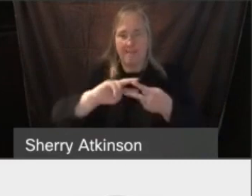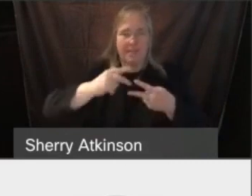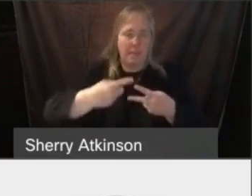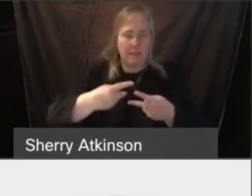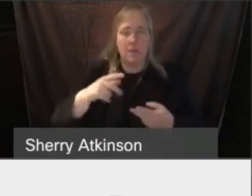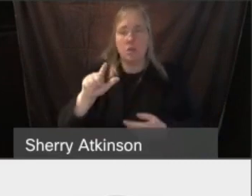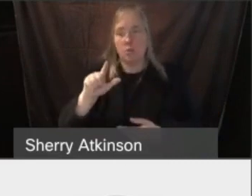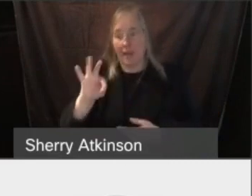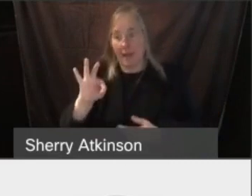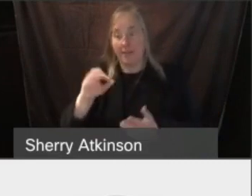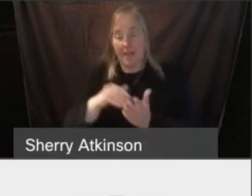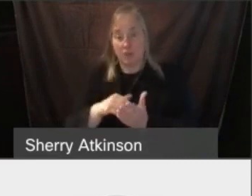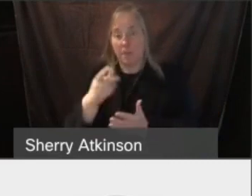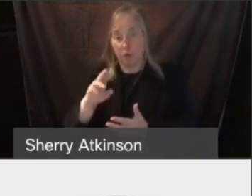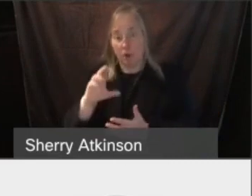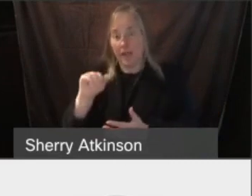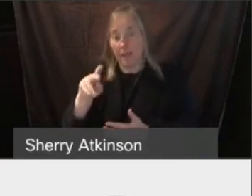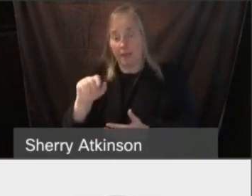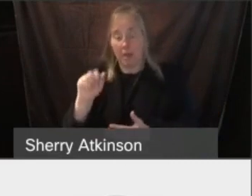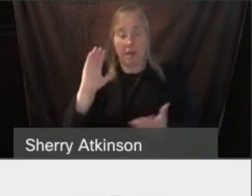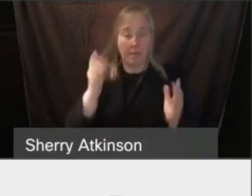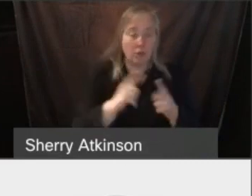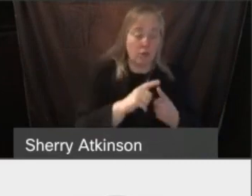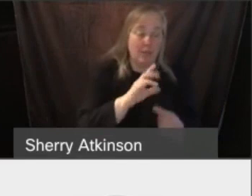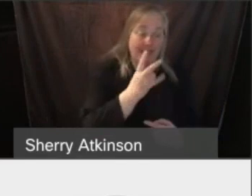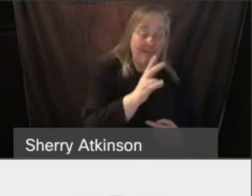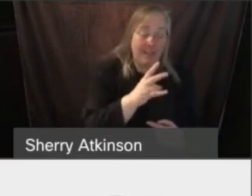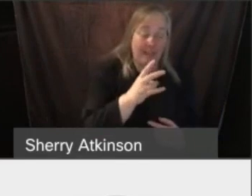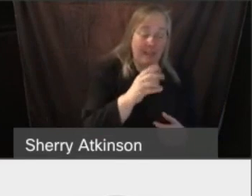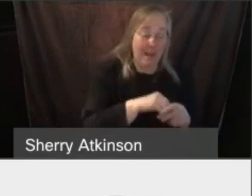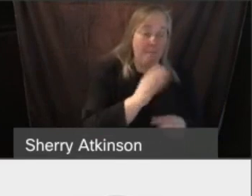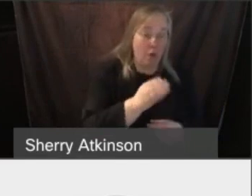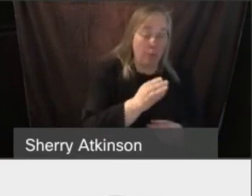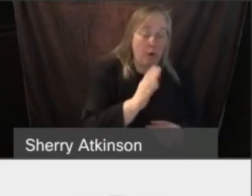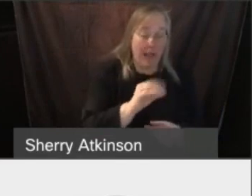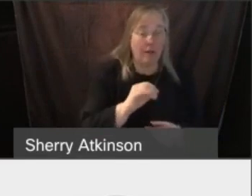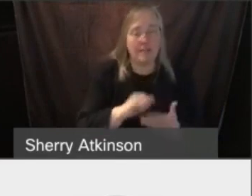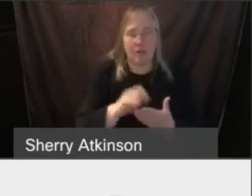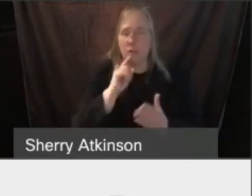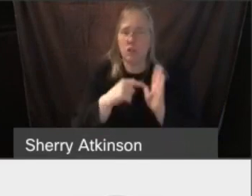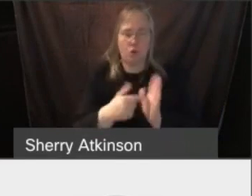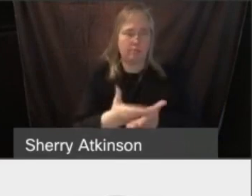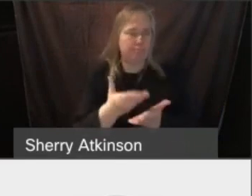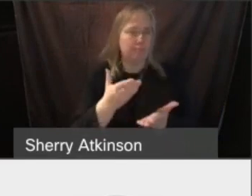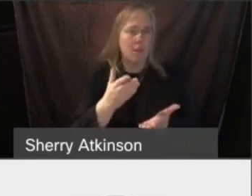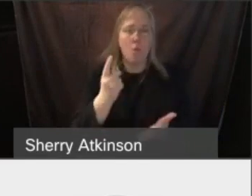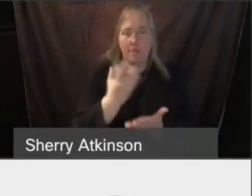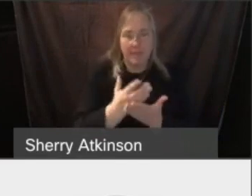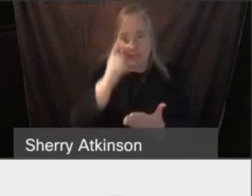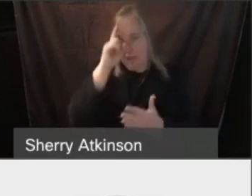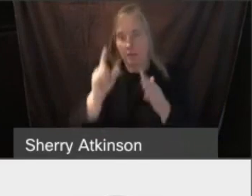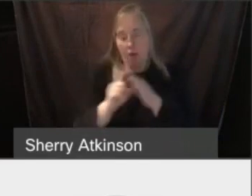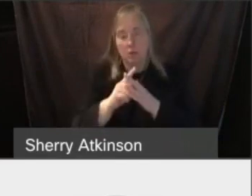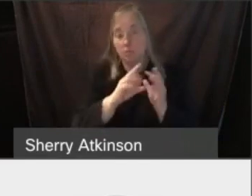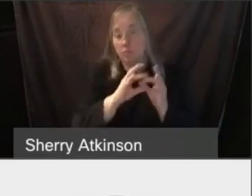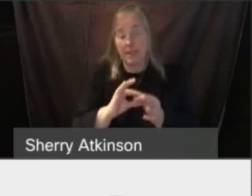per capita versus right. 17 or something like that in Baltimore County. And that really kind of shows. So one of the thoughts that I had with regard to